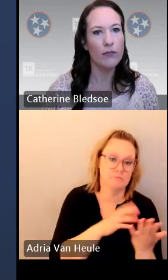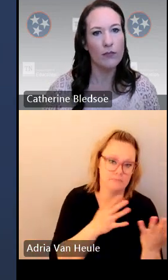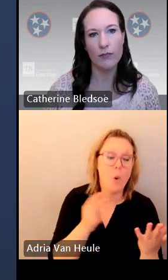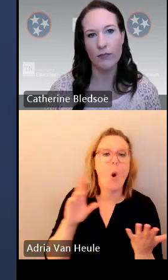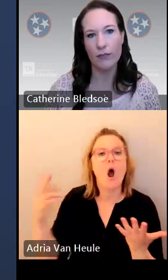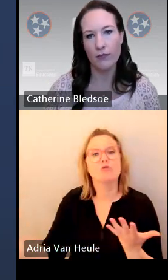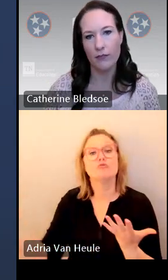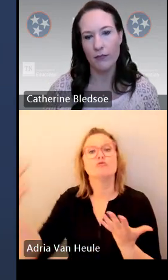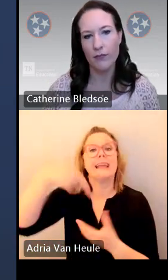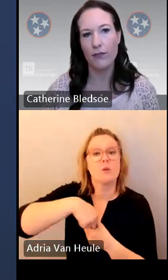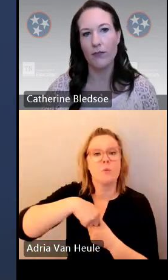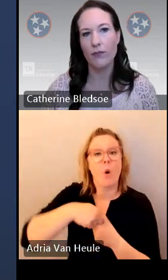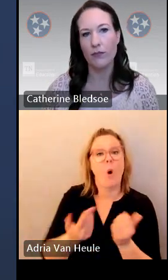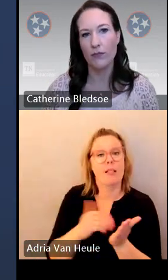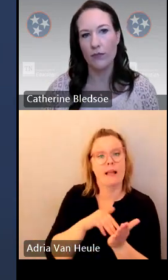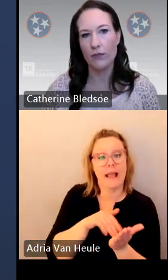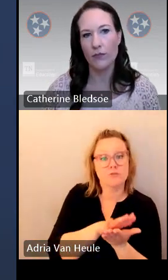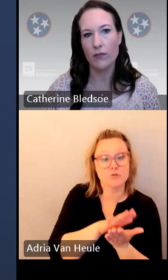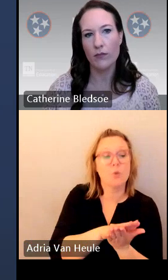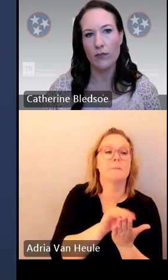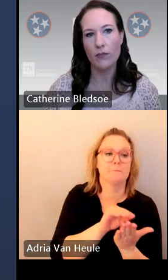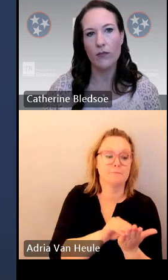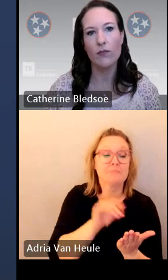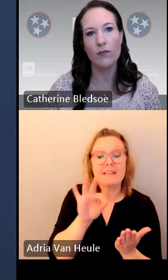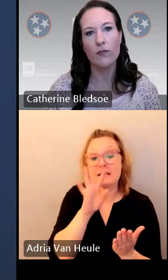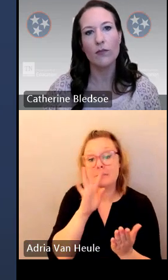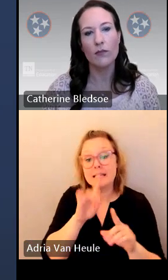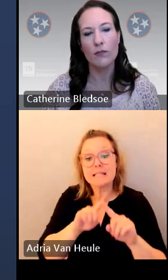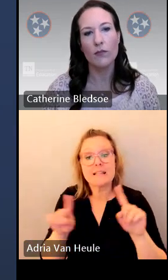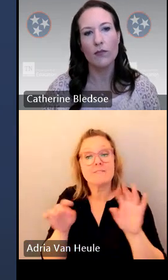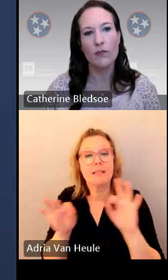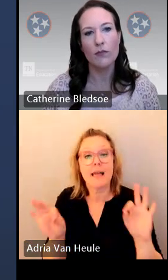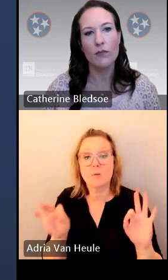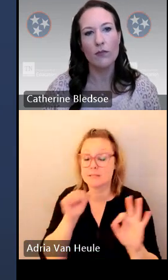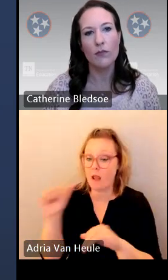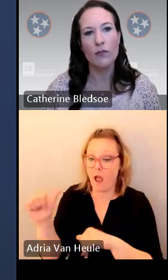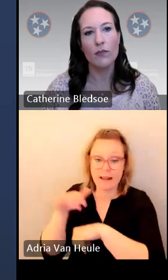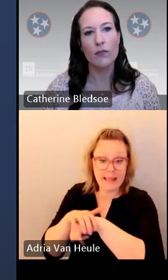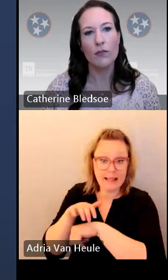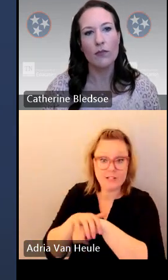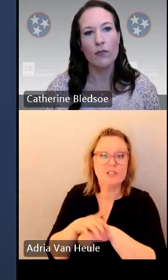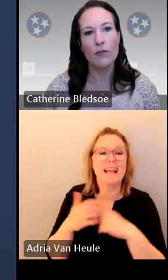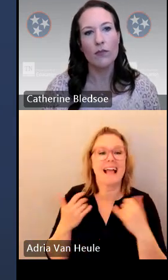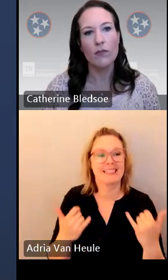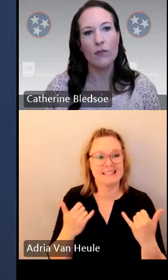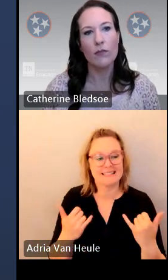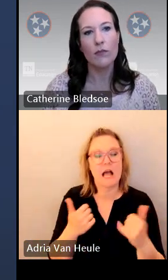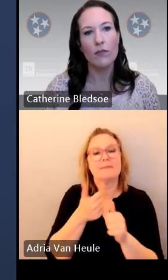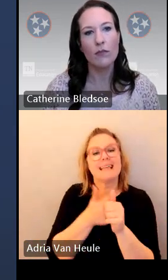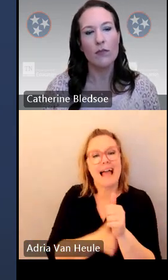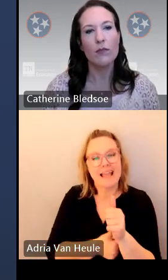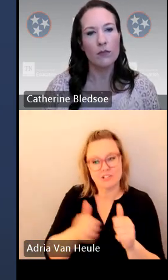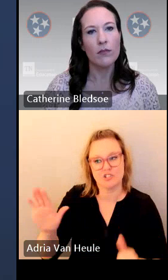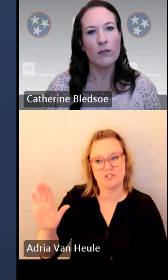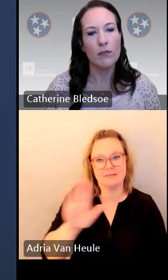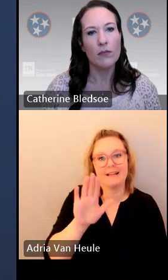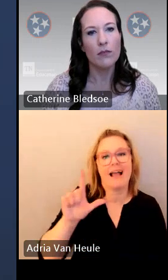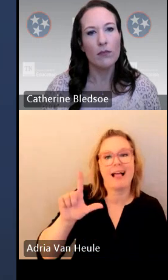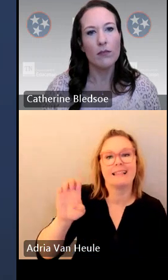who speak languages other than English. So at this time, it is each LEA's responsibility